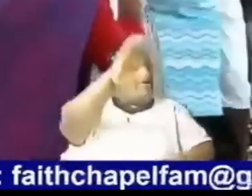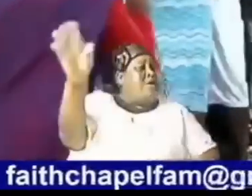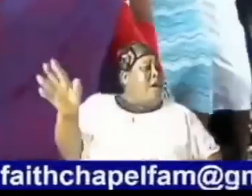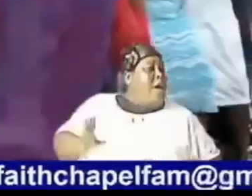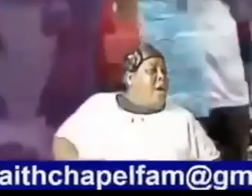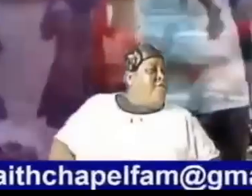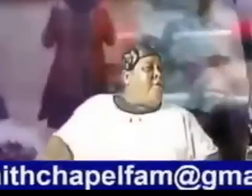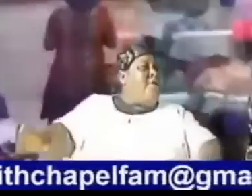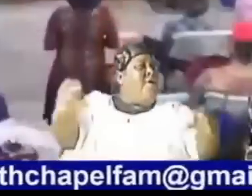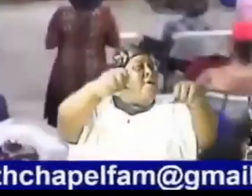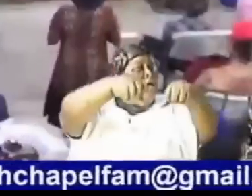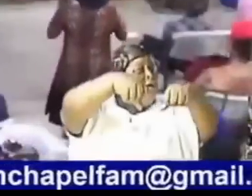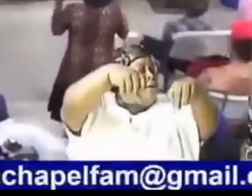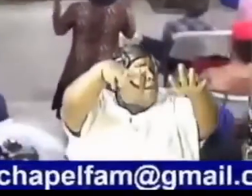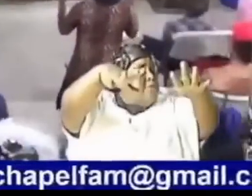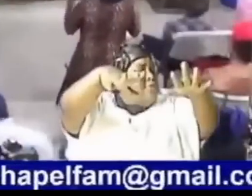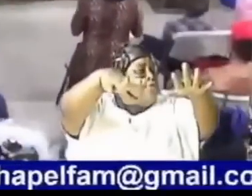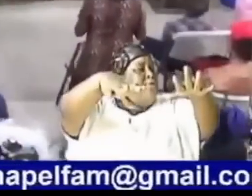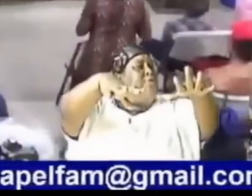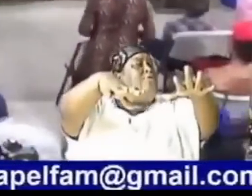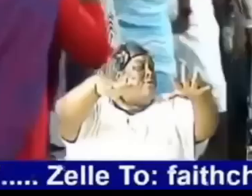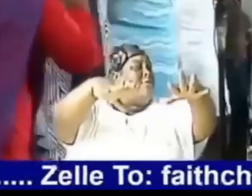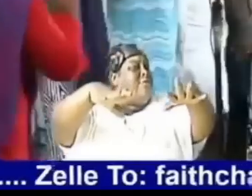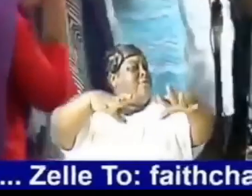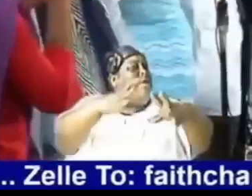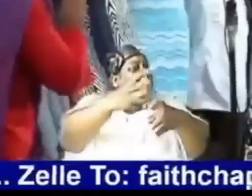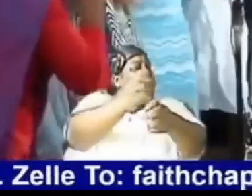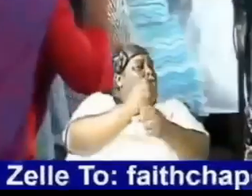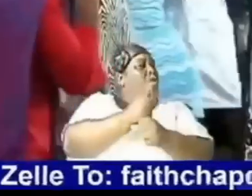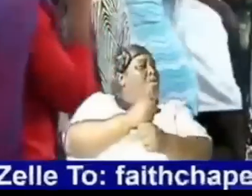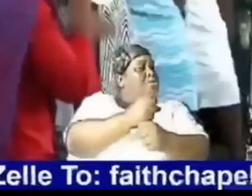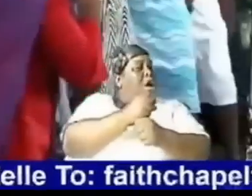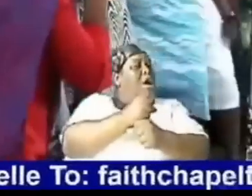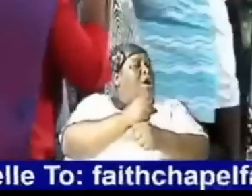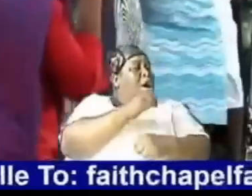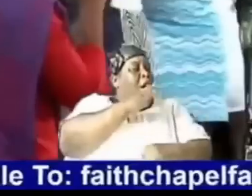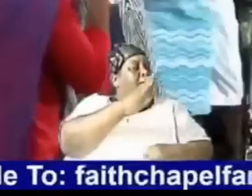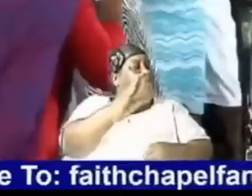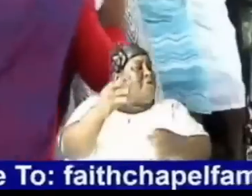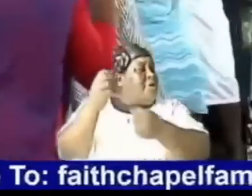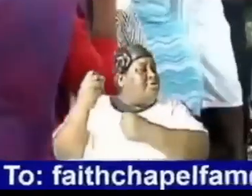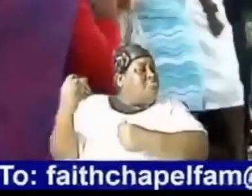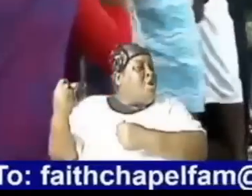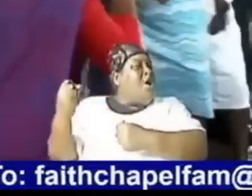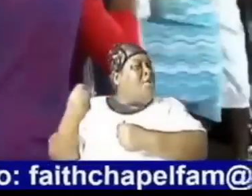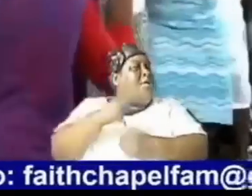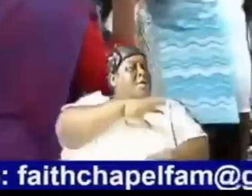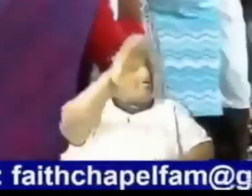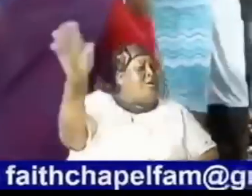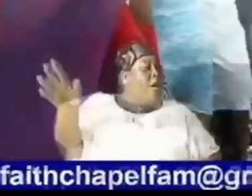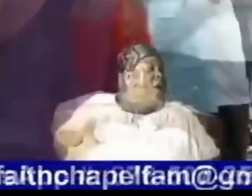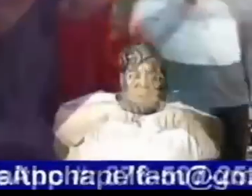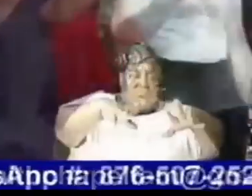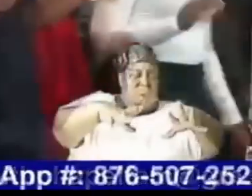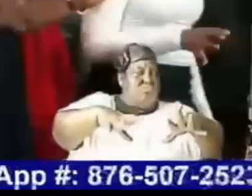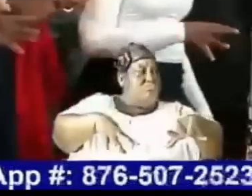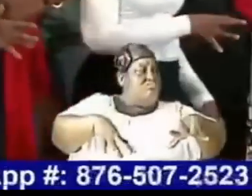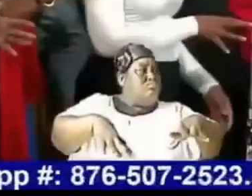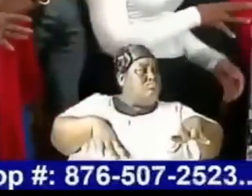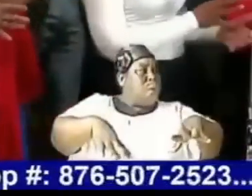souls. Contribution, $40, which covers both nights. Come and be